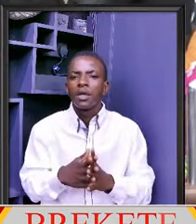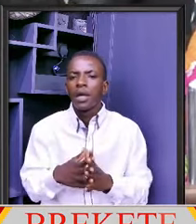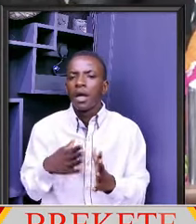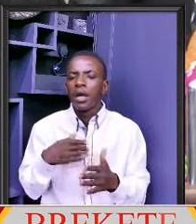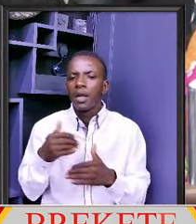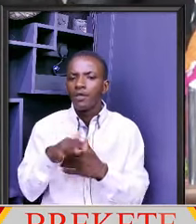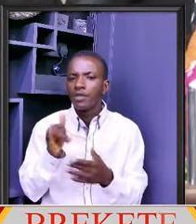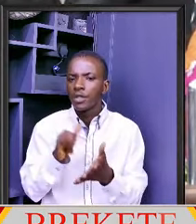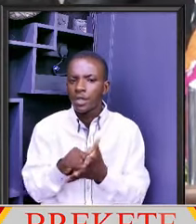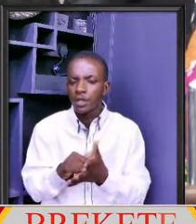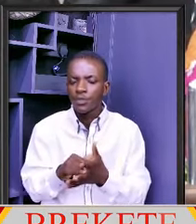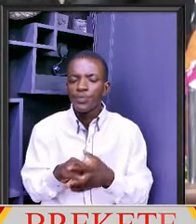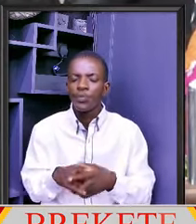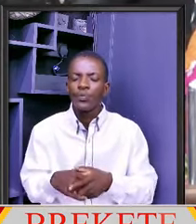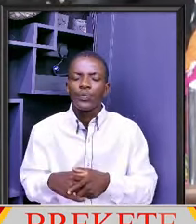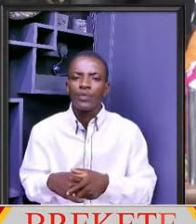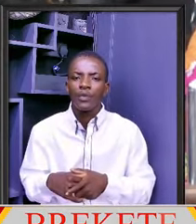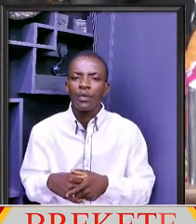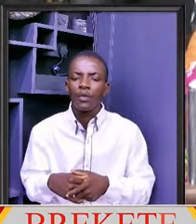And after that,